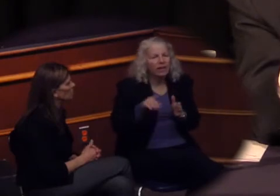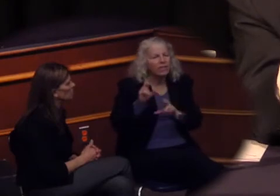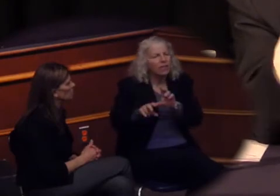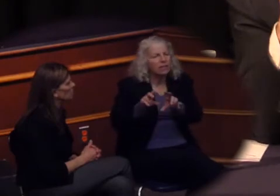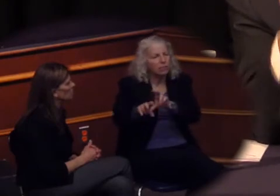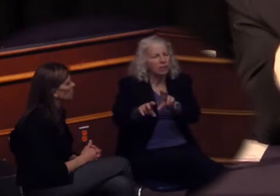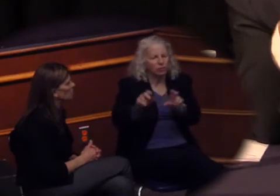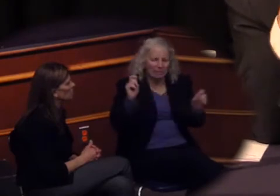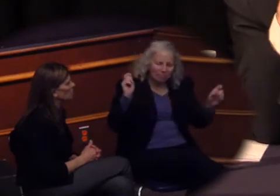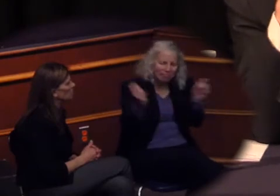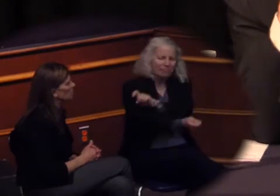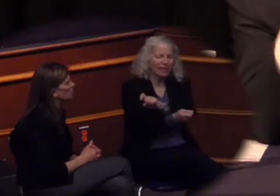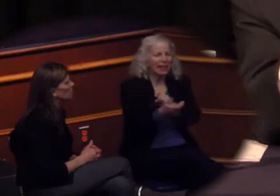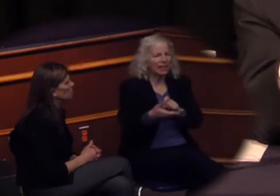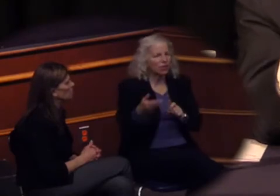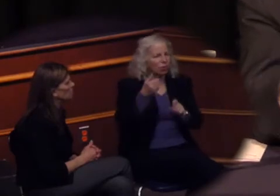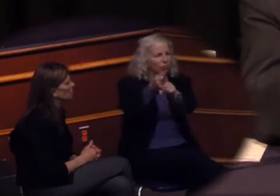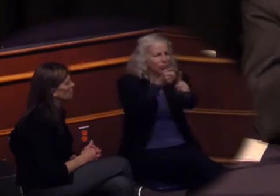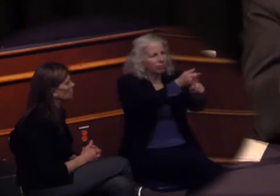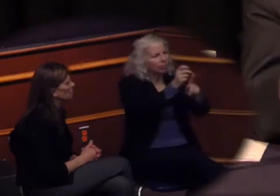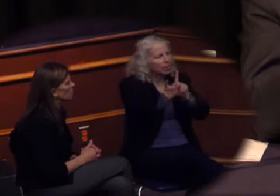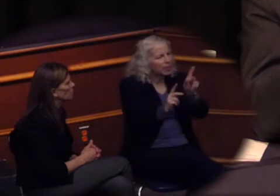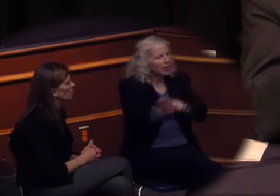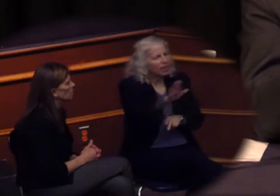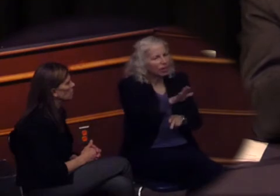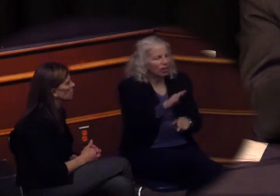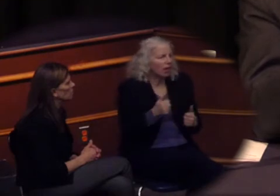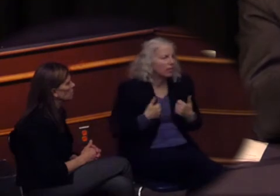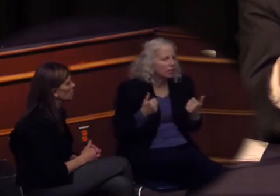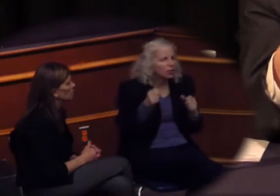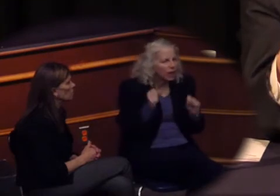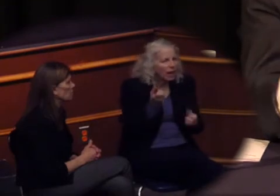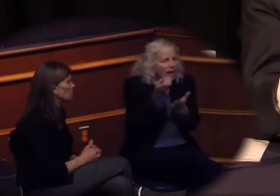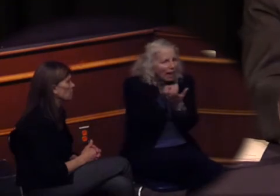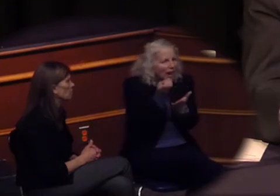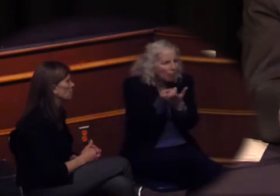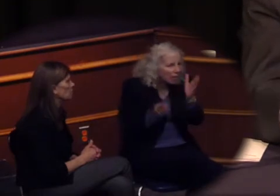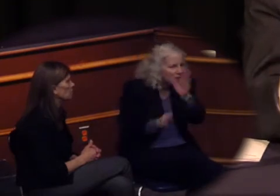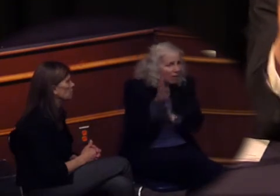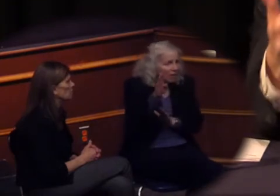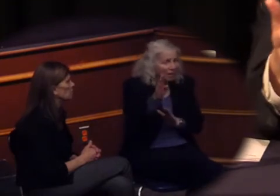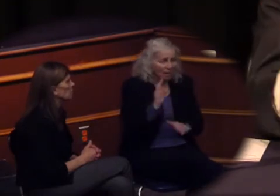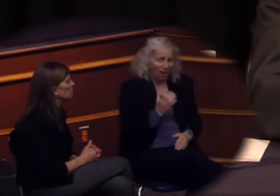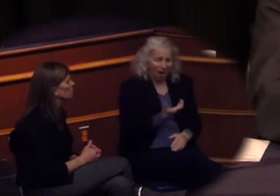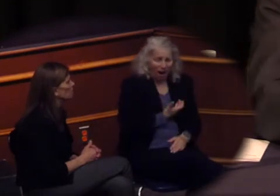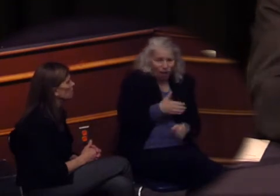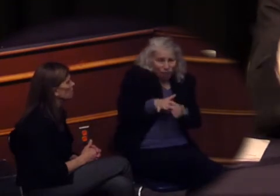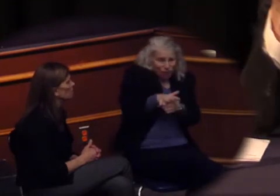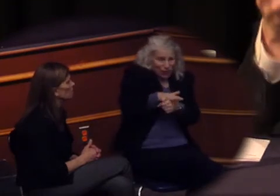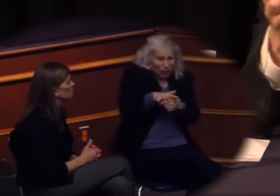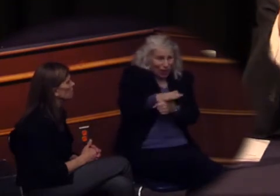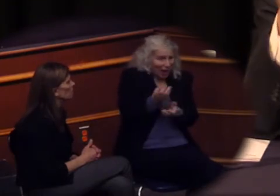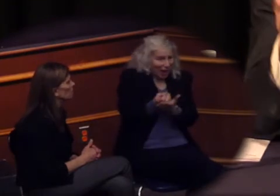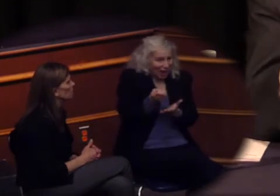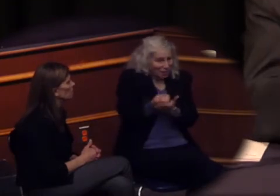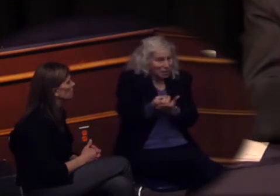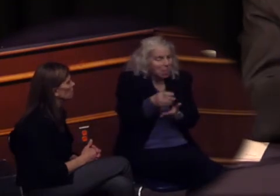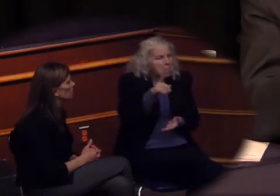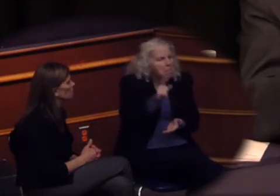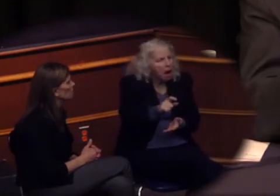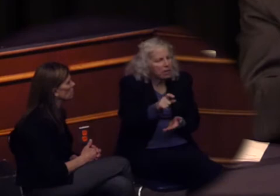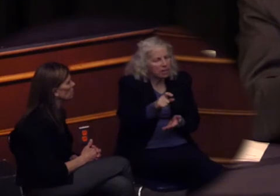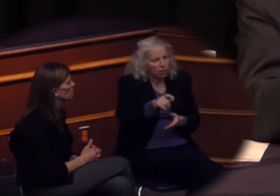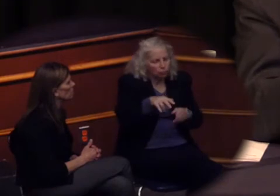meaningful difference in people's lives and help ensure economic growth. Our economies, our regional economies, depend on the regional